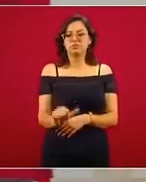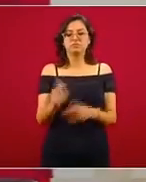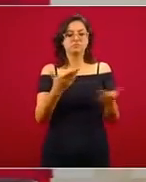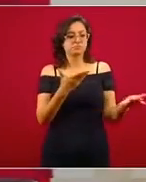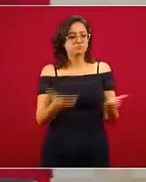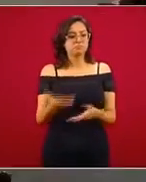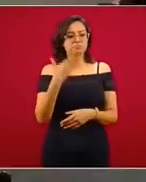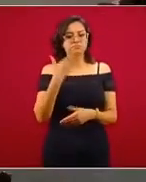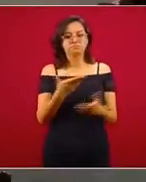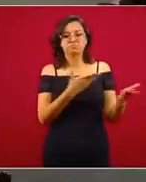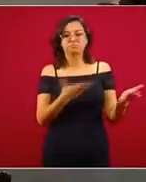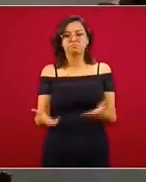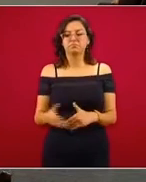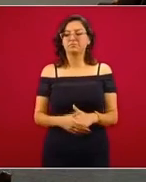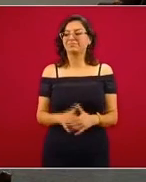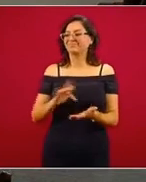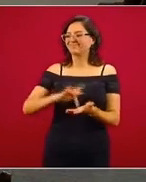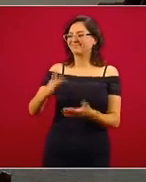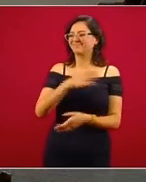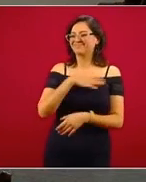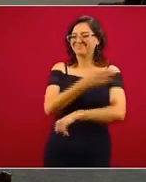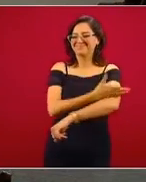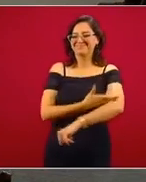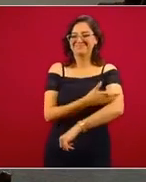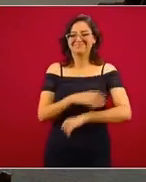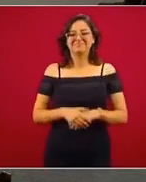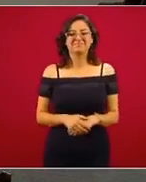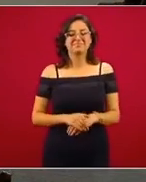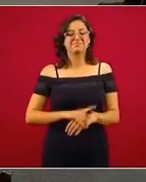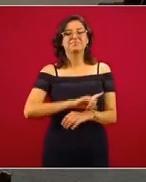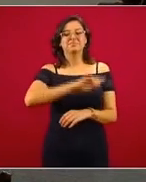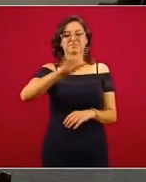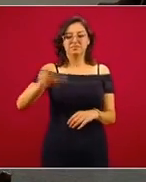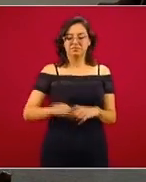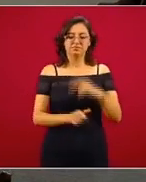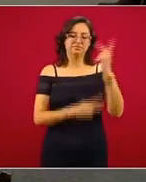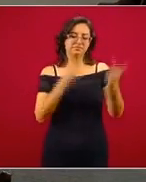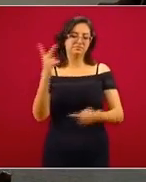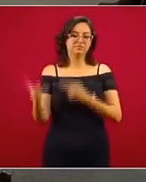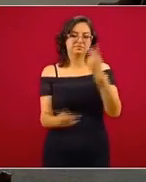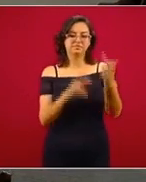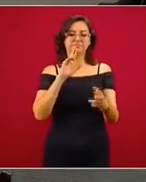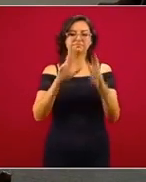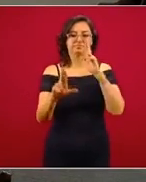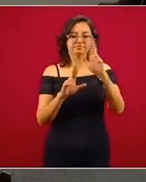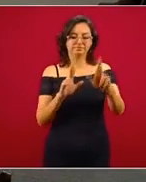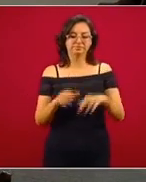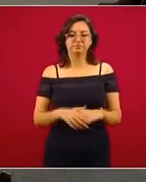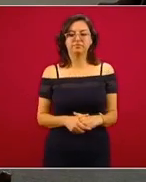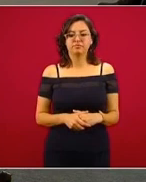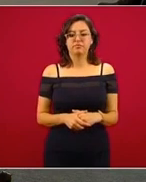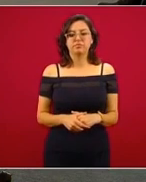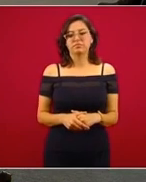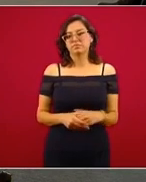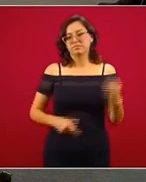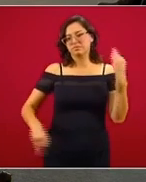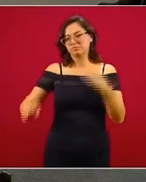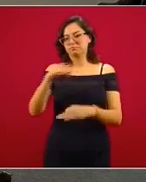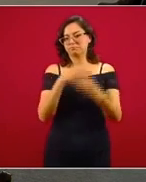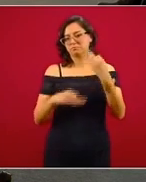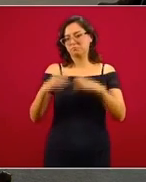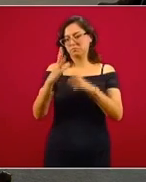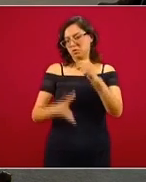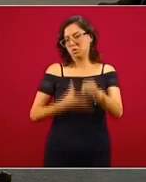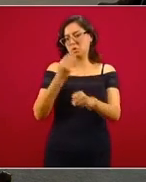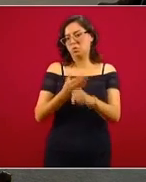those Leila. patients that have been hospitalized. Gracias. So it will be very Y interesting what posteriormente she pasamos has a to say. preguntas y respuestas Thank you for y being here, todo lo and que ustedes after quieran that we preguntar will